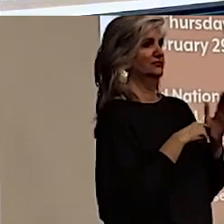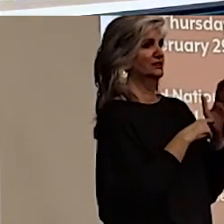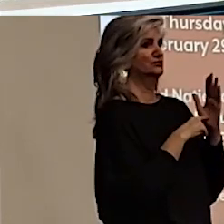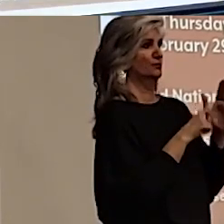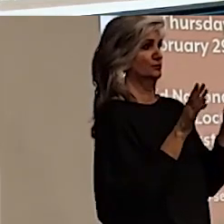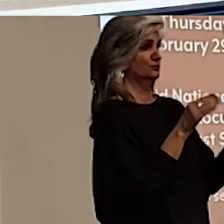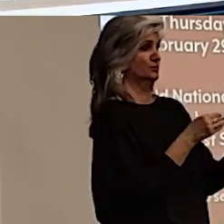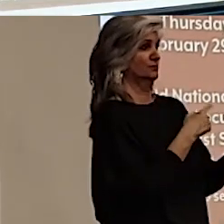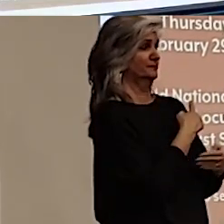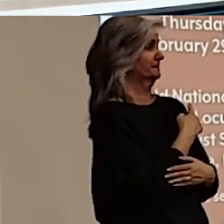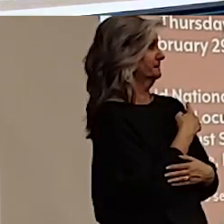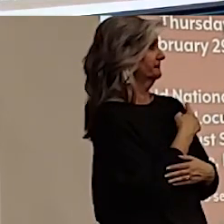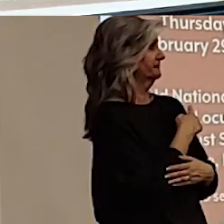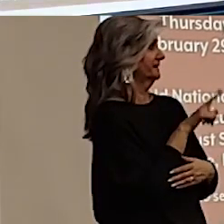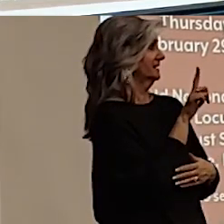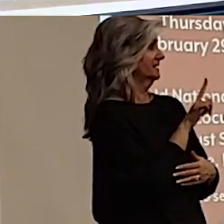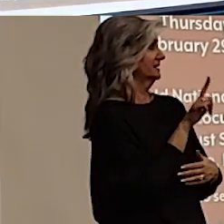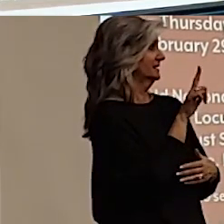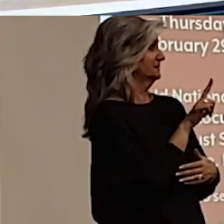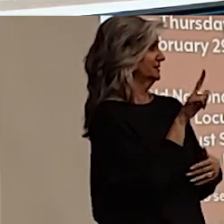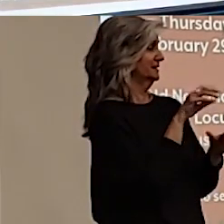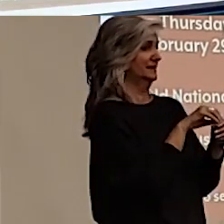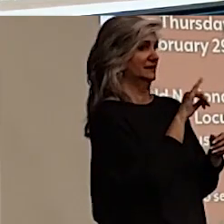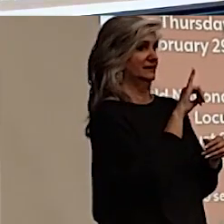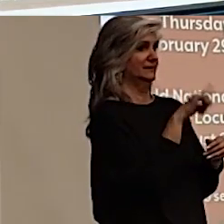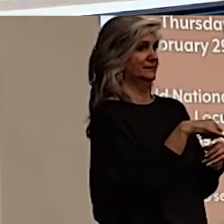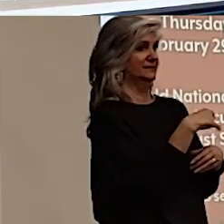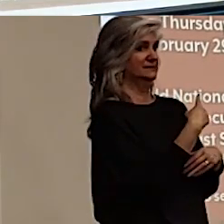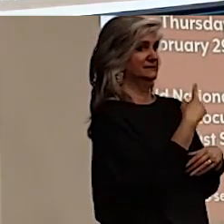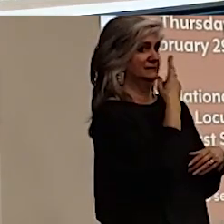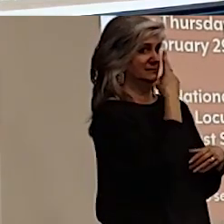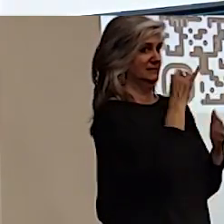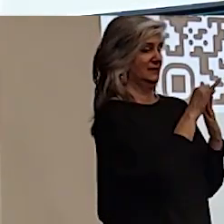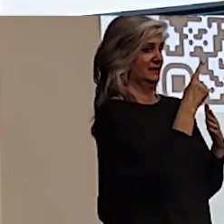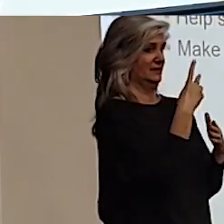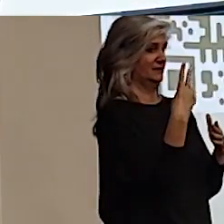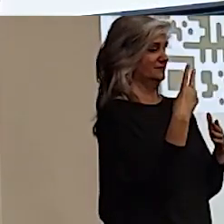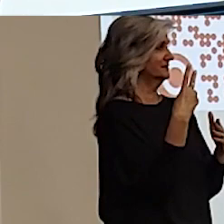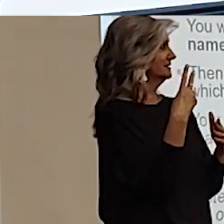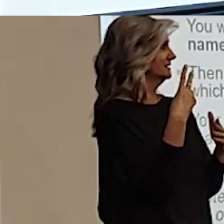room, the library up in Indianapolis, half empty.